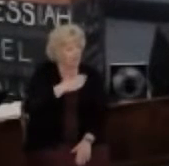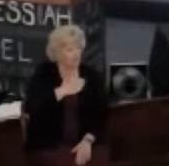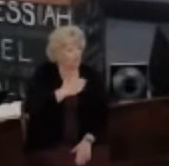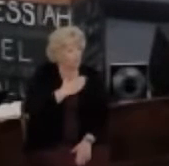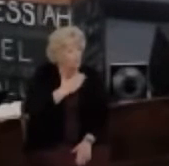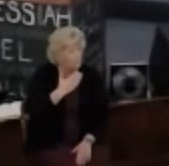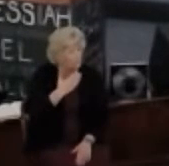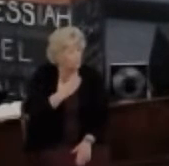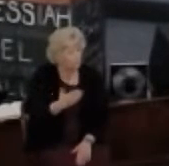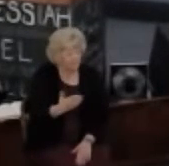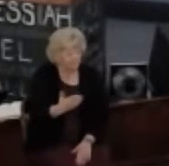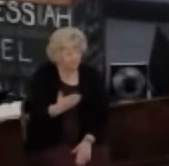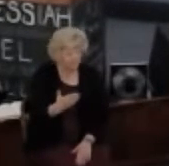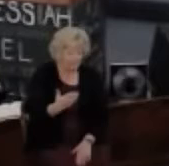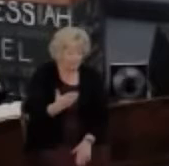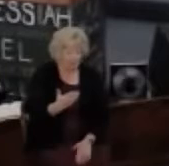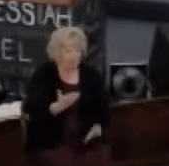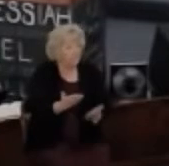over our boat.